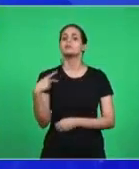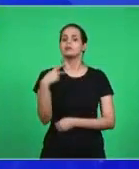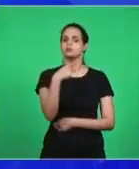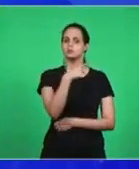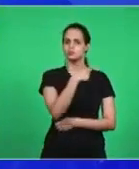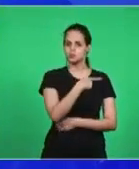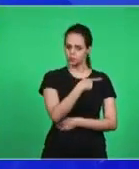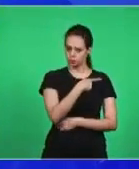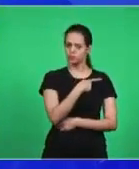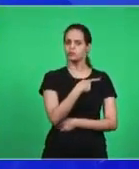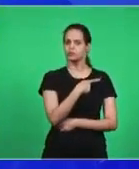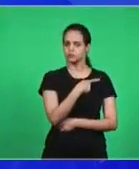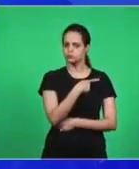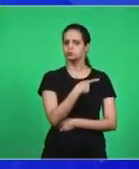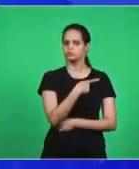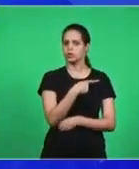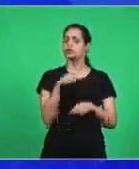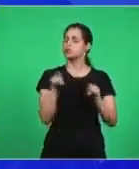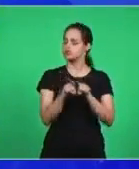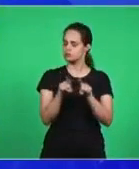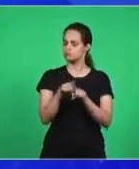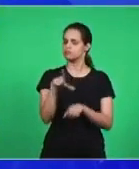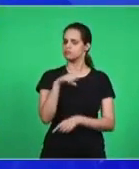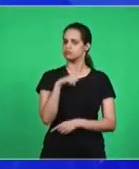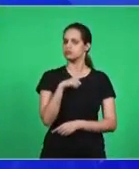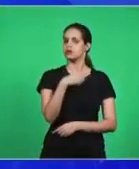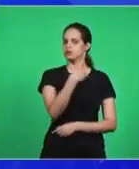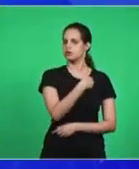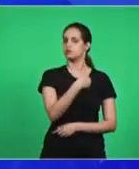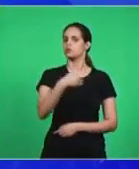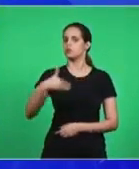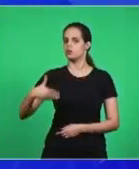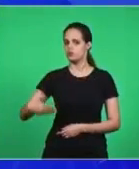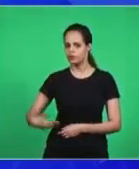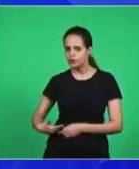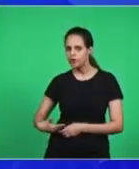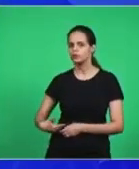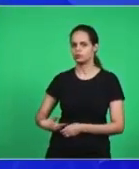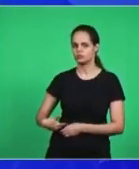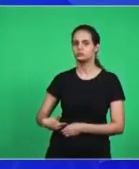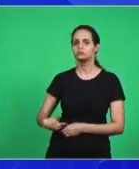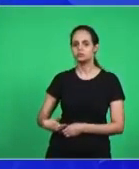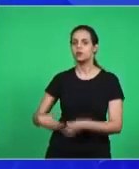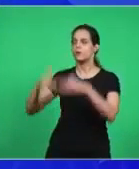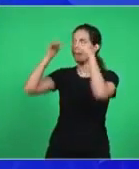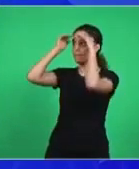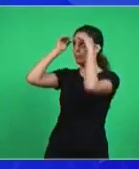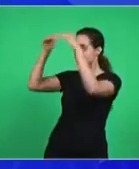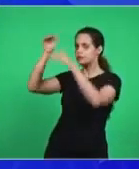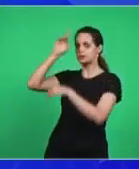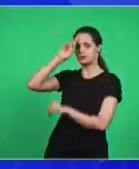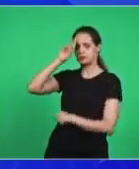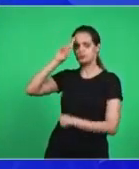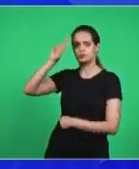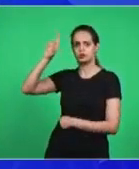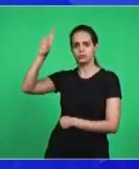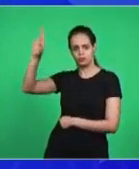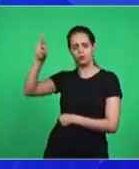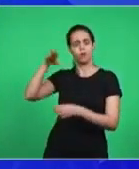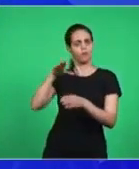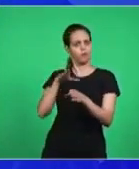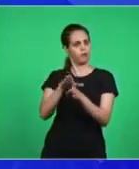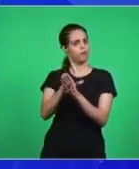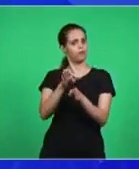as they fulfill their mission, pastoral mission of government, answering to the determination that were